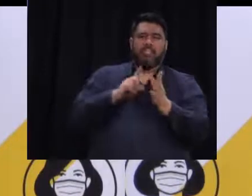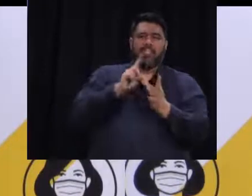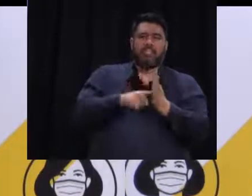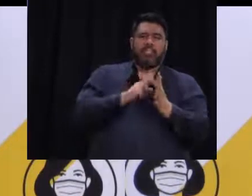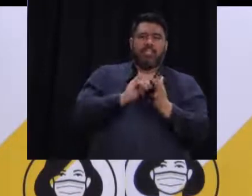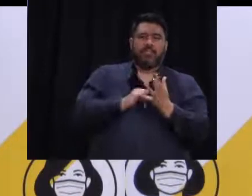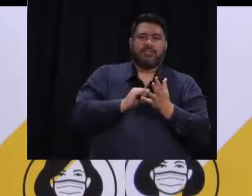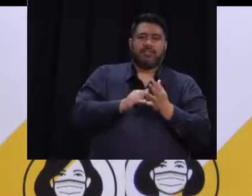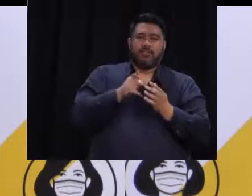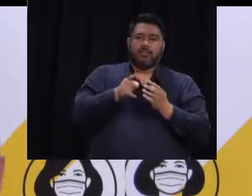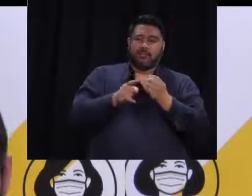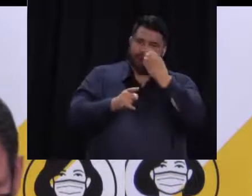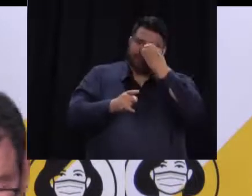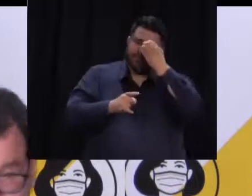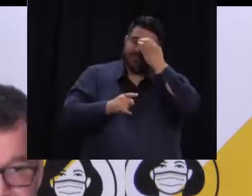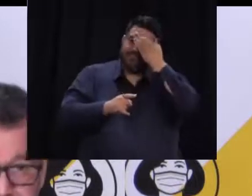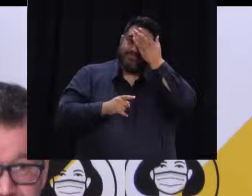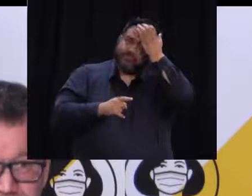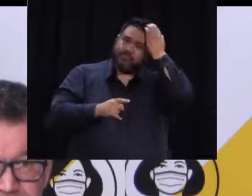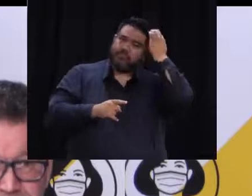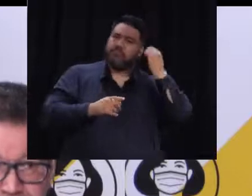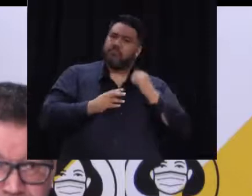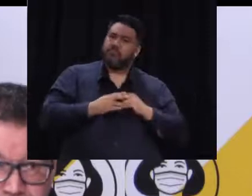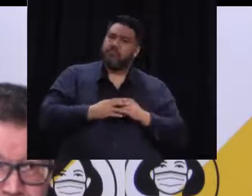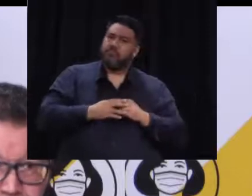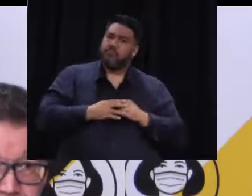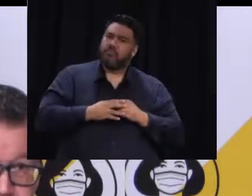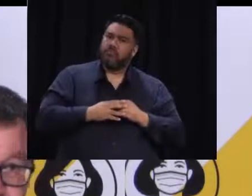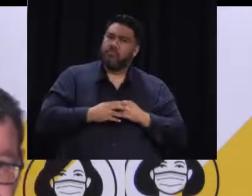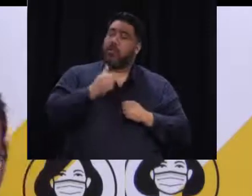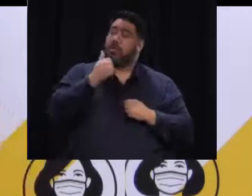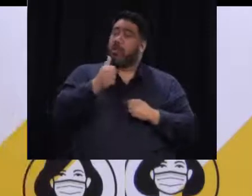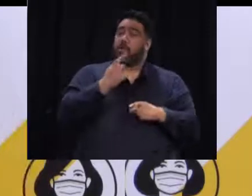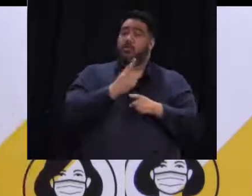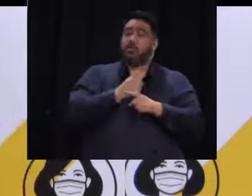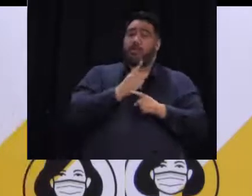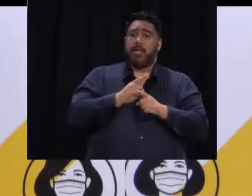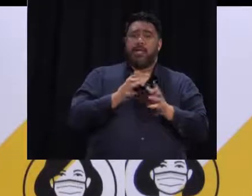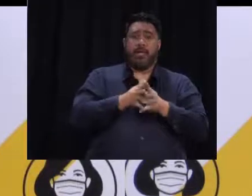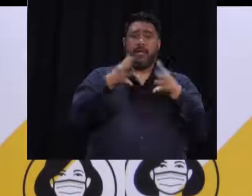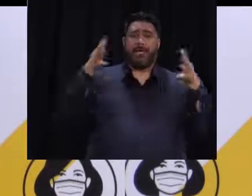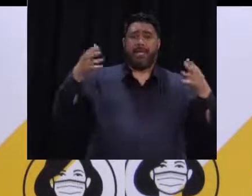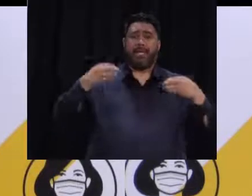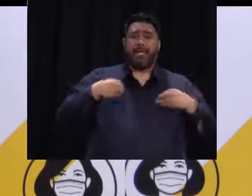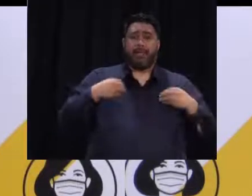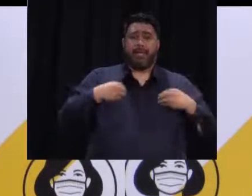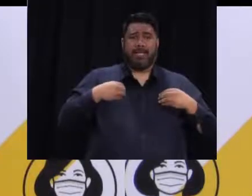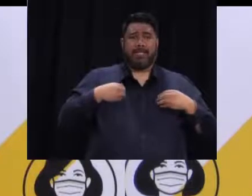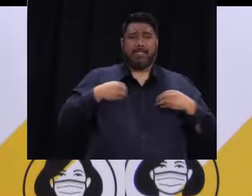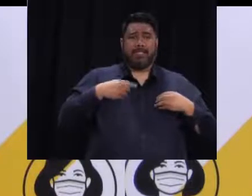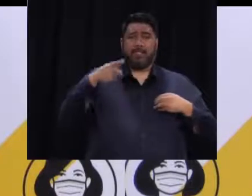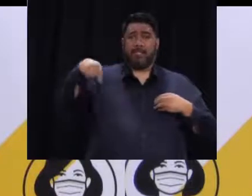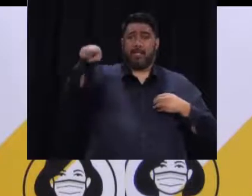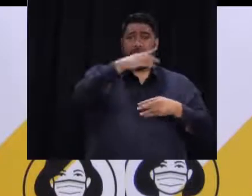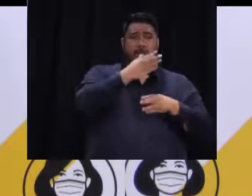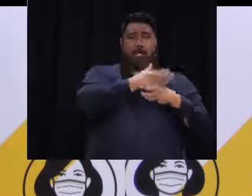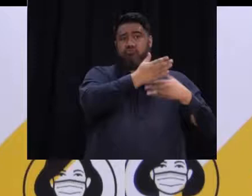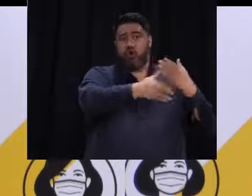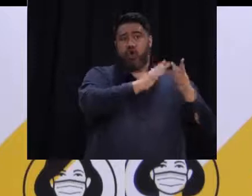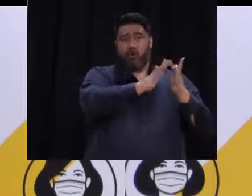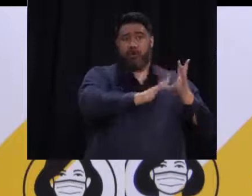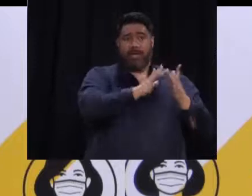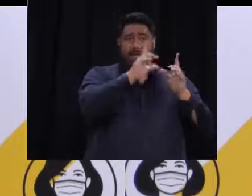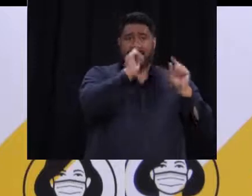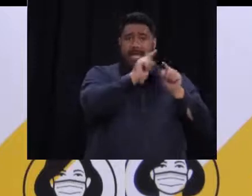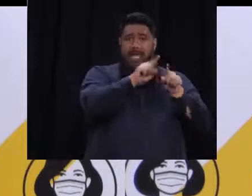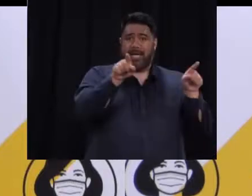when it comes to paying those big retail outlets who are still operating online, is it fair that they're